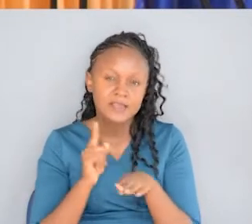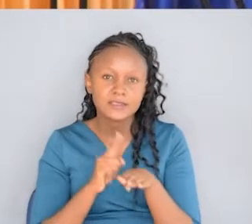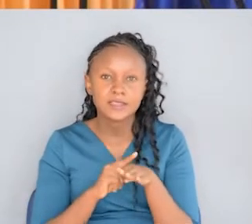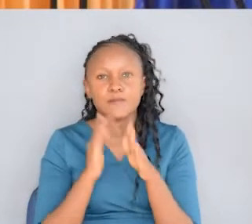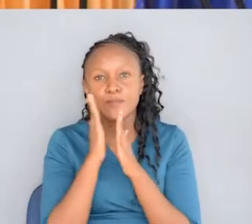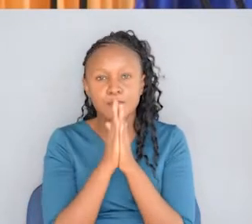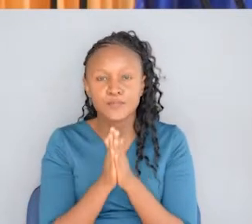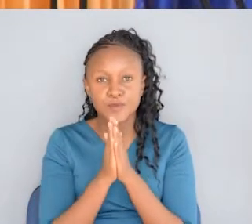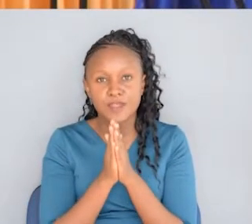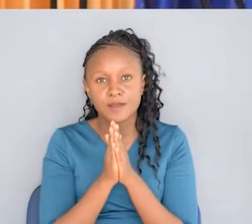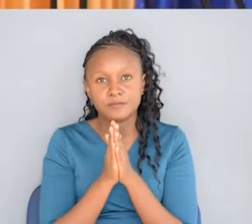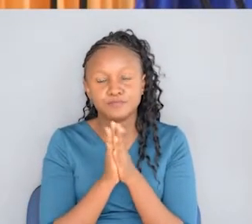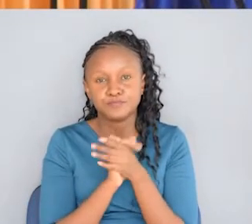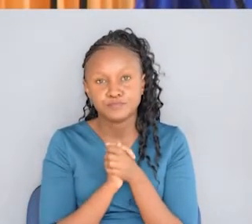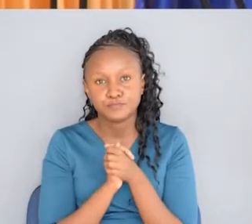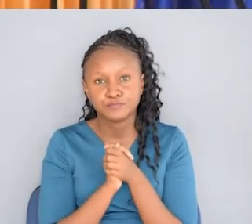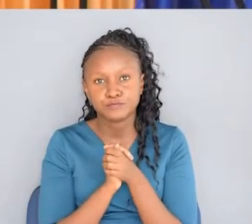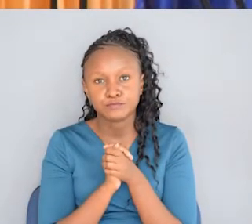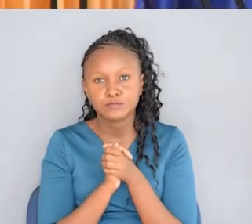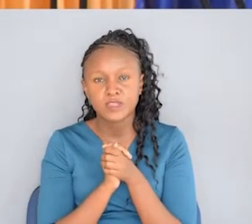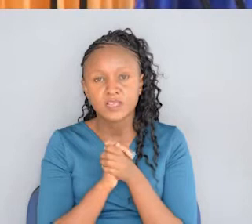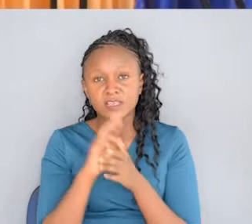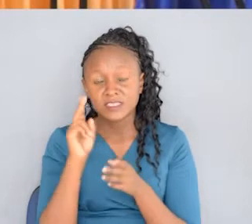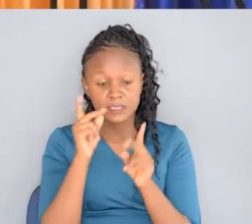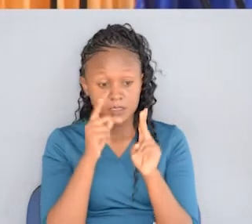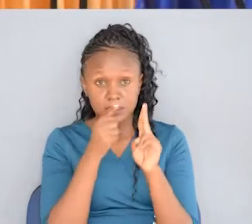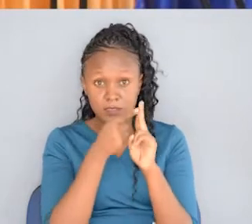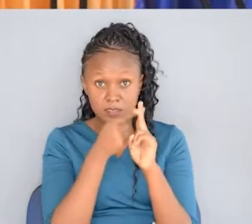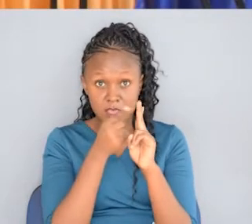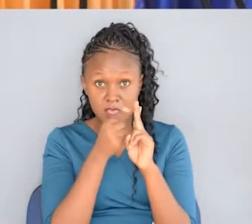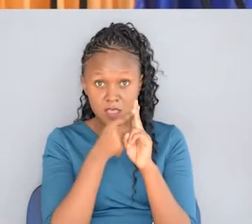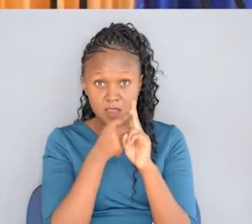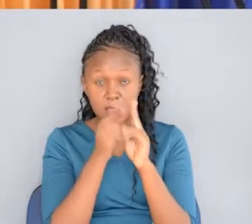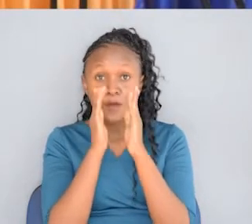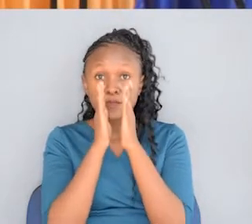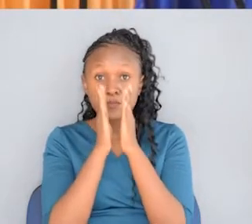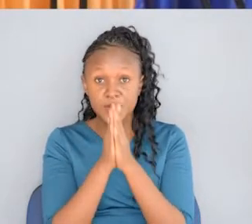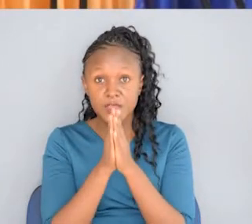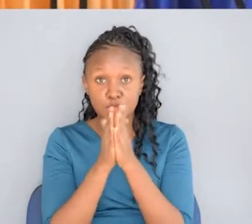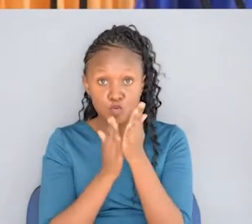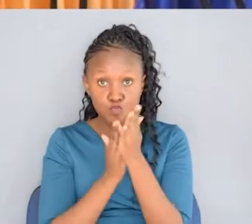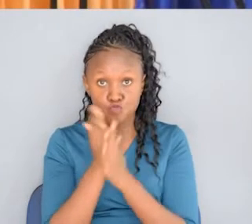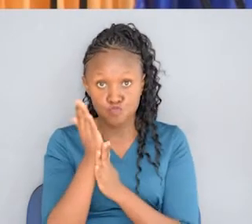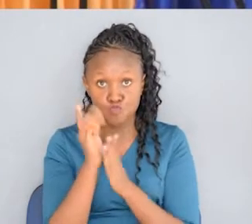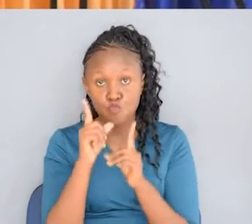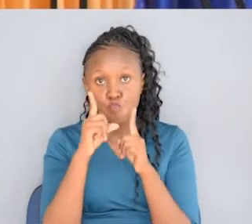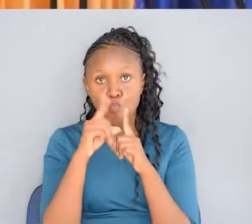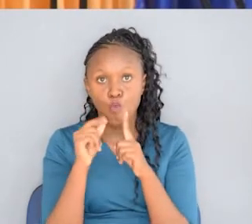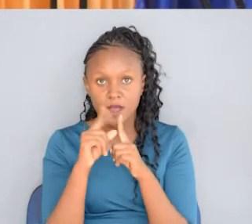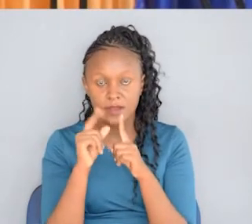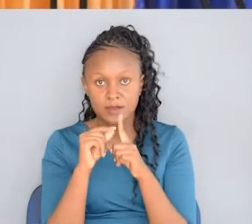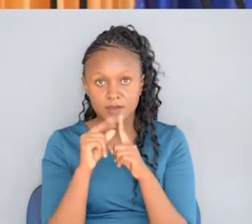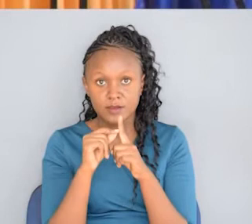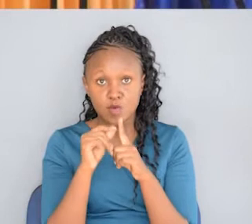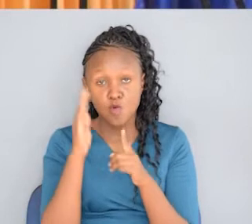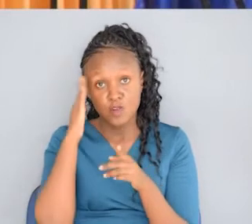important. The second thing I want to say is pray through the word. You know, we are learning about Bible